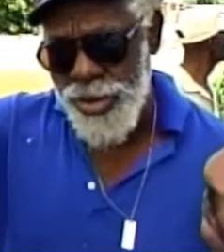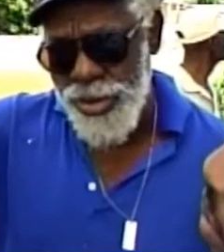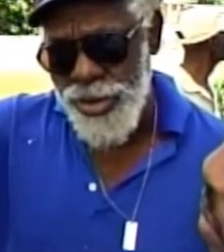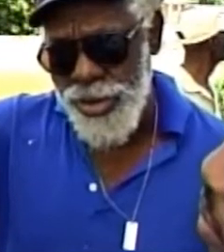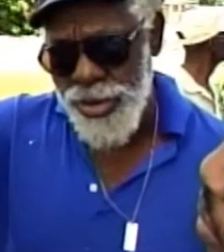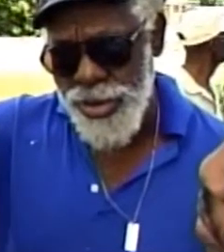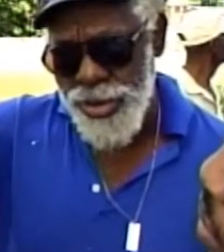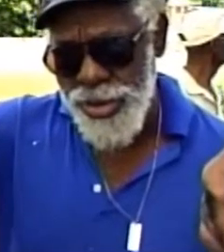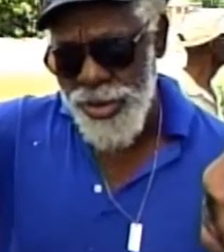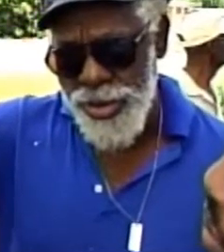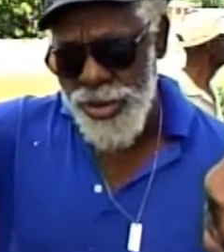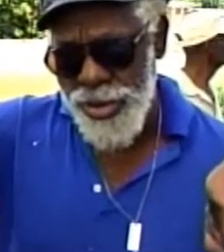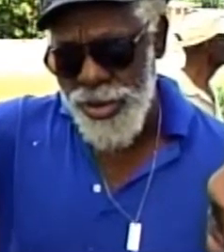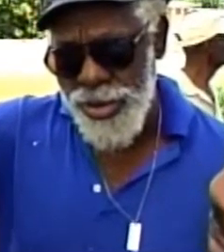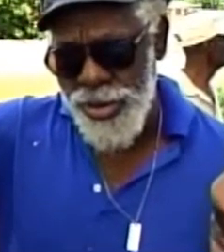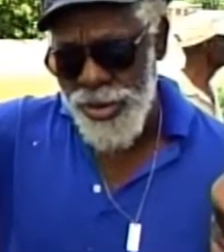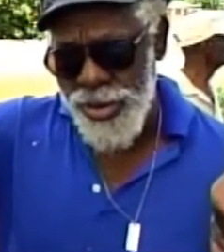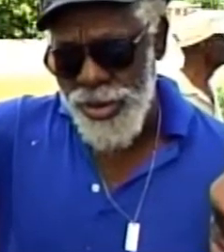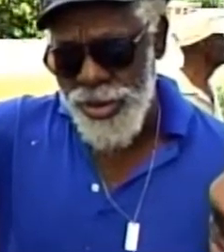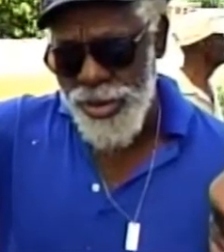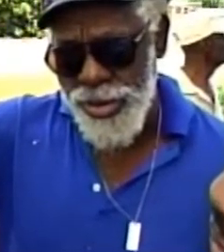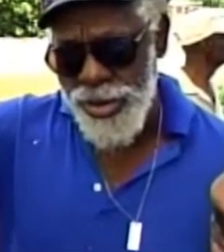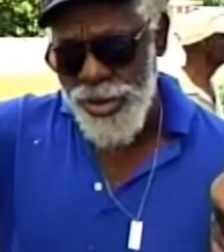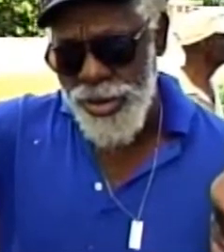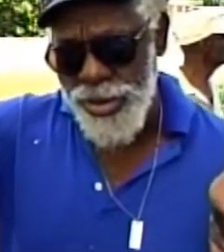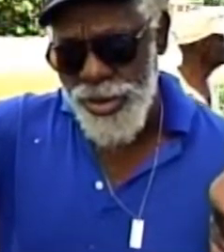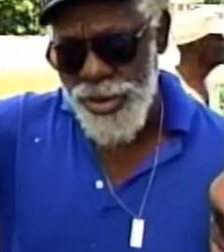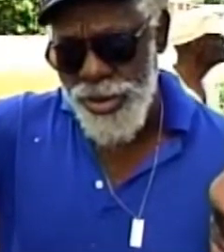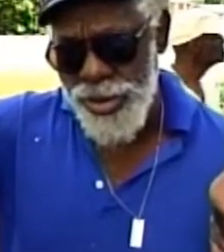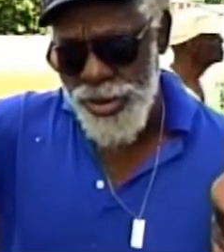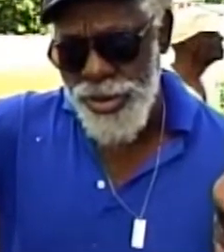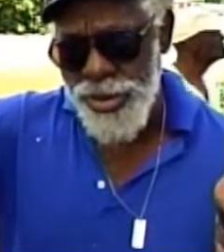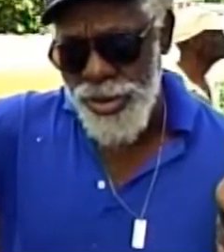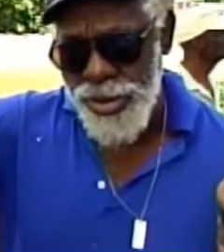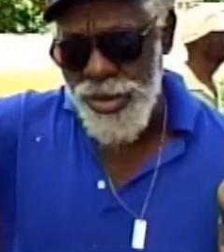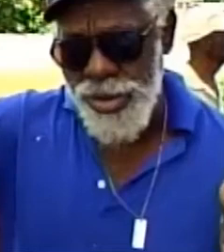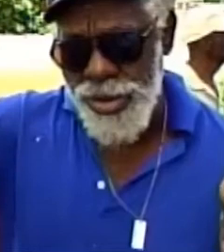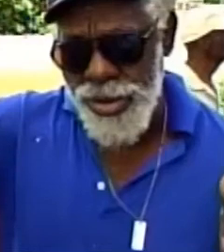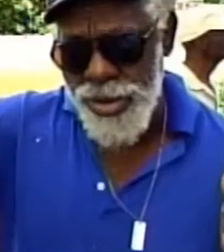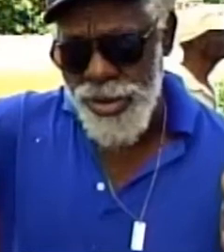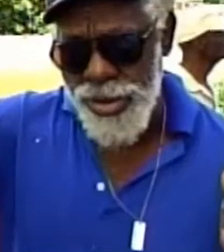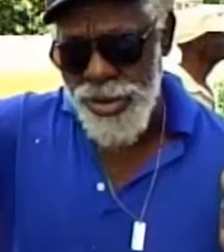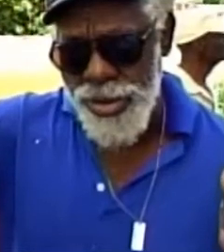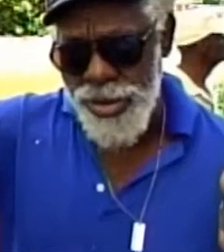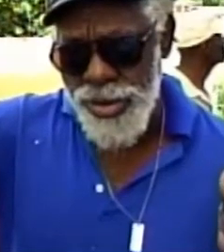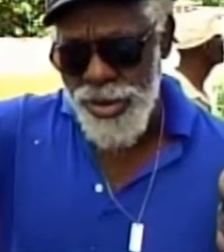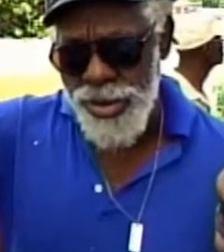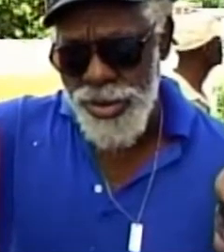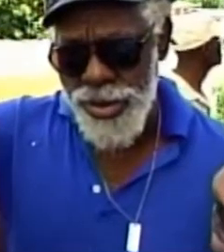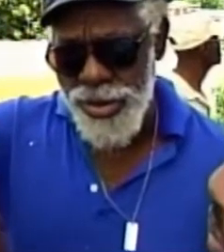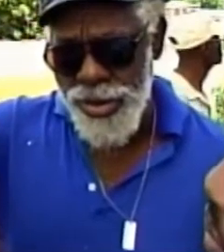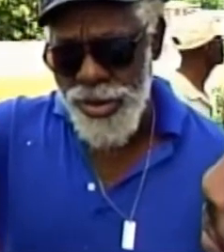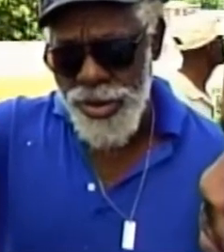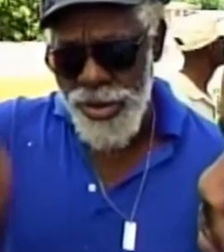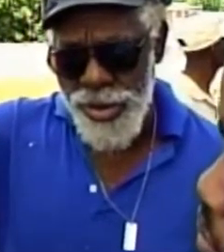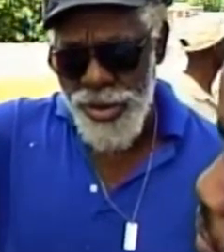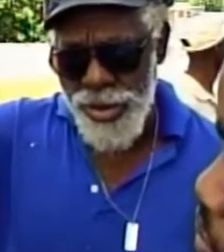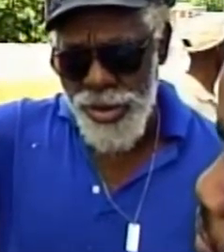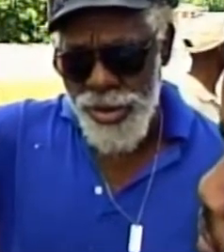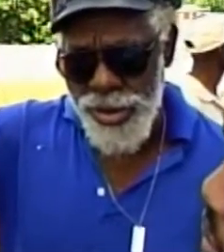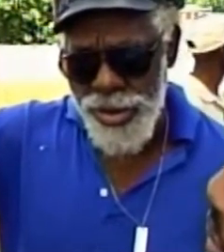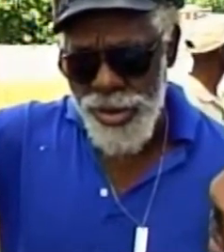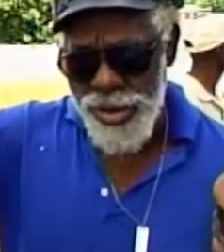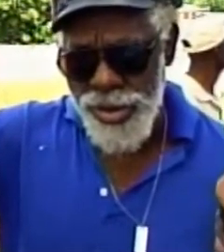ain't leave nothing and it's always burning. You understand? So then my friend come and tell me that my house on